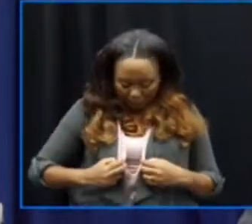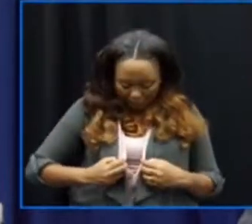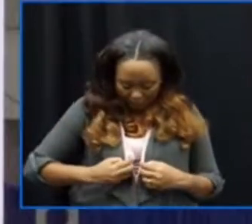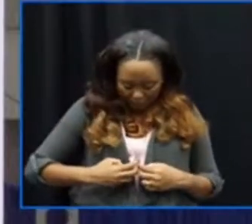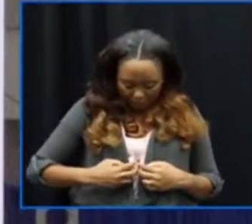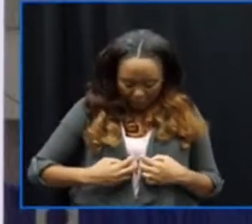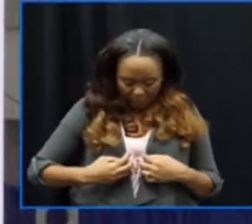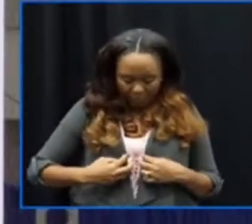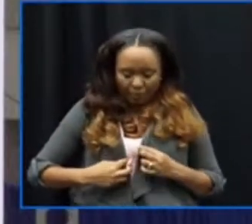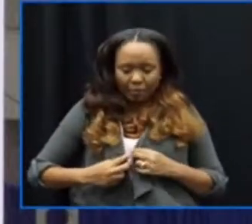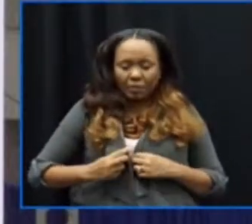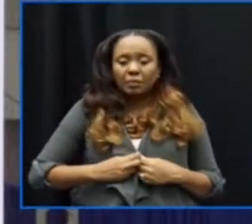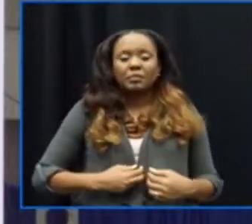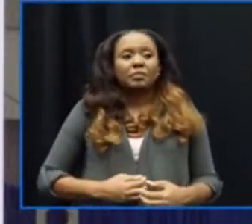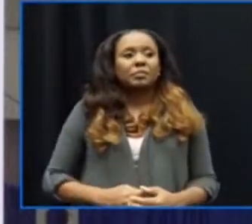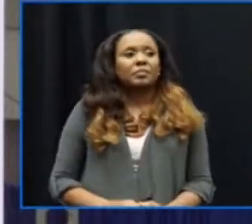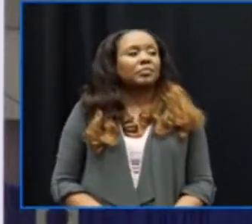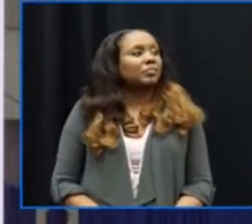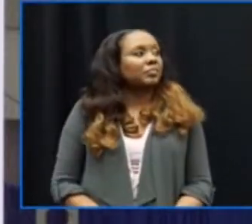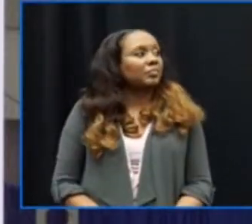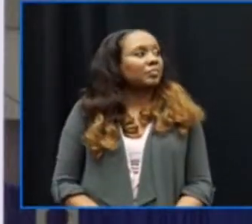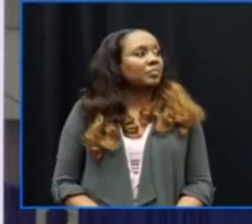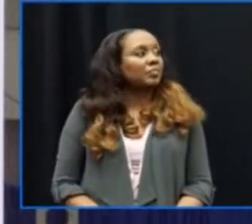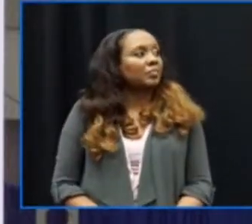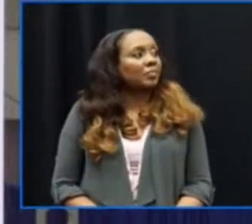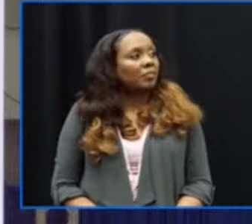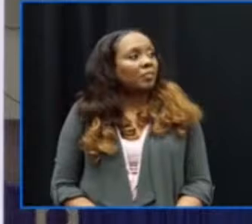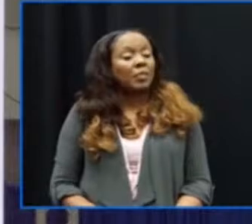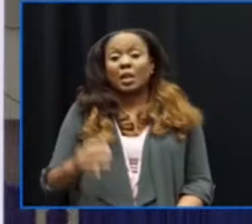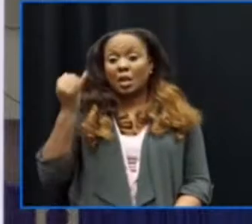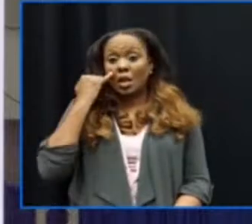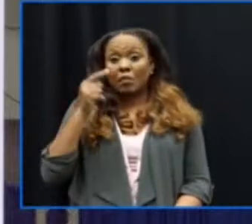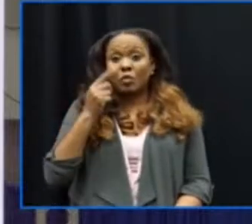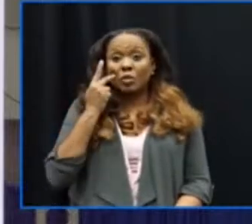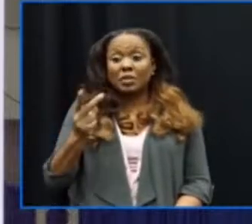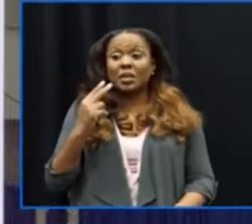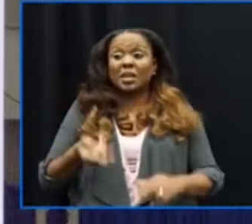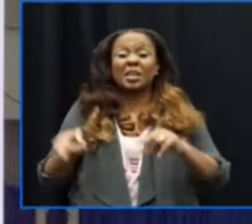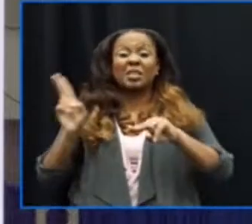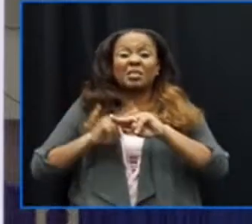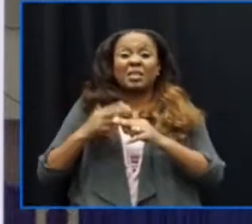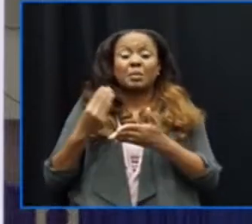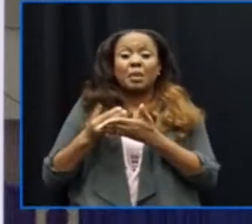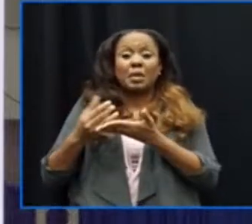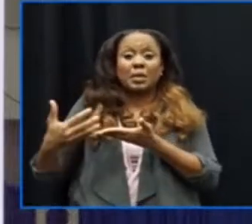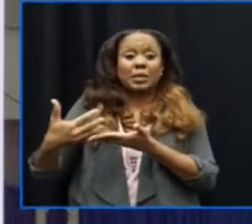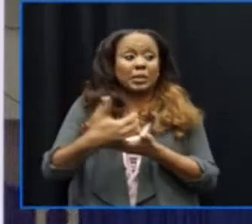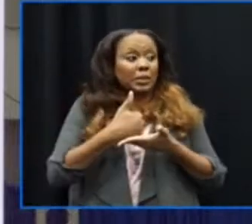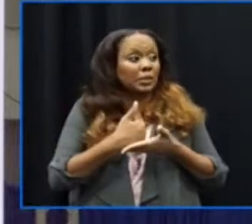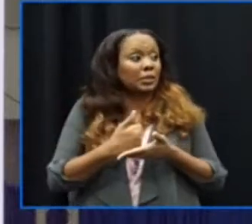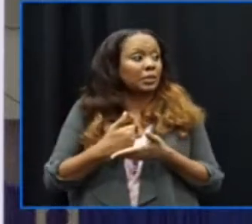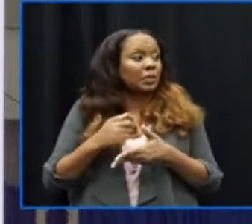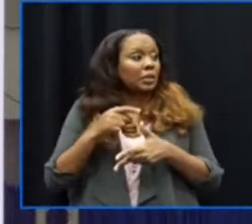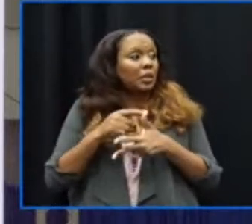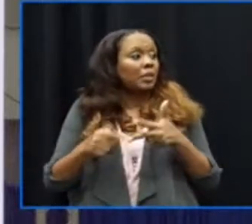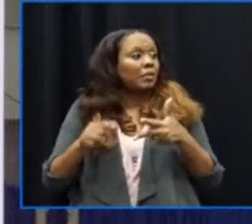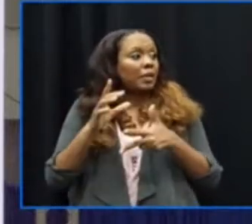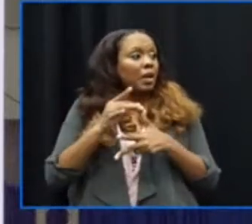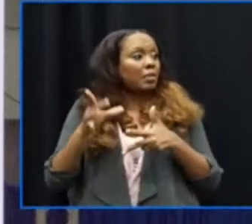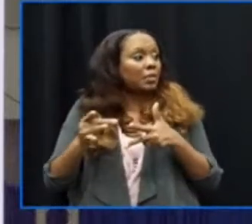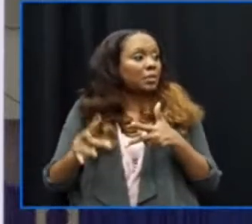We see now that in terms of increased income, there are 3 options, and Mr. Osborne, I'd like to suggest a